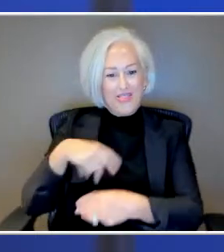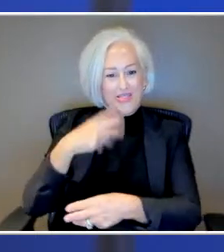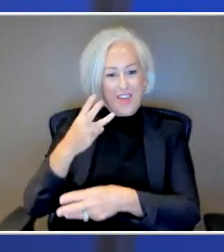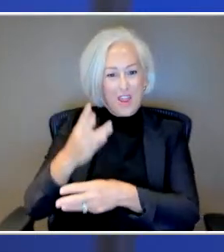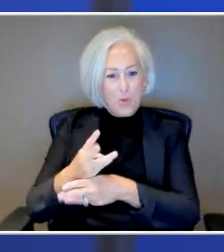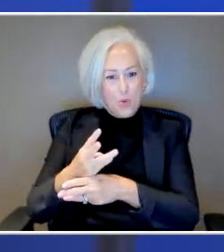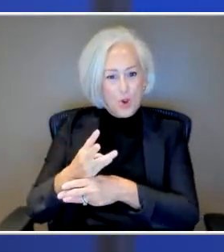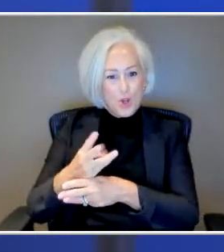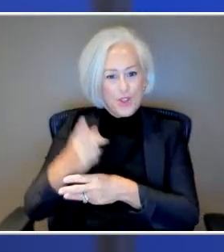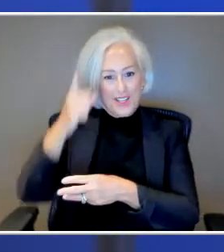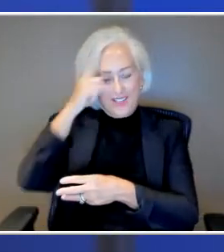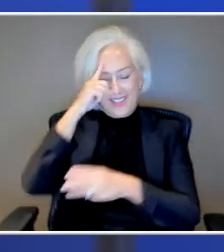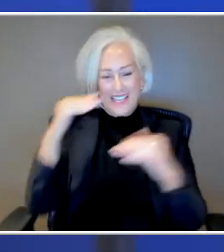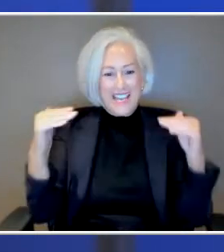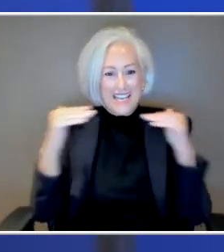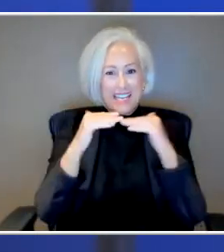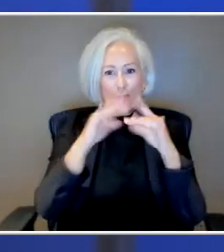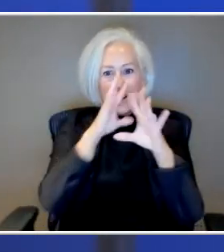equally, intriguing,